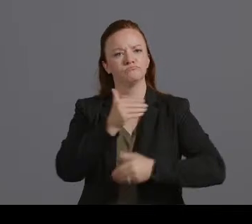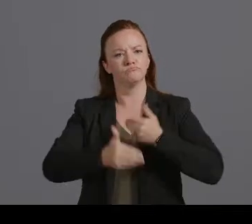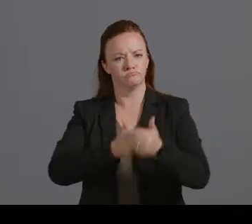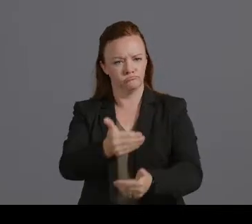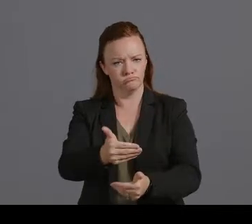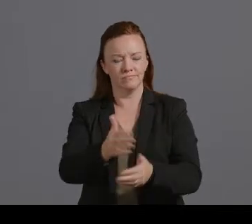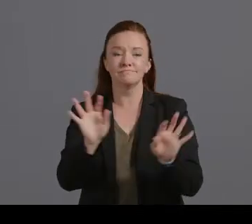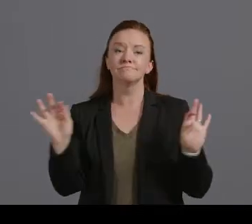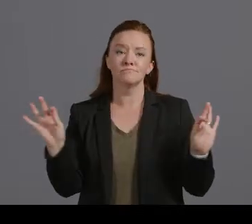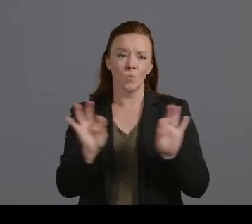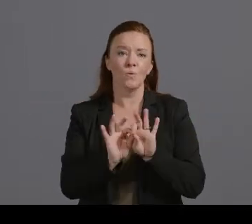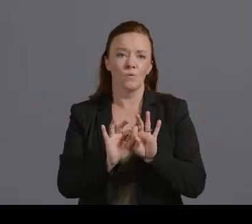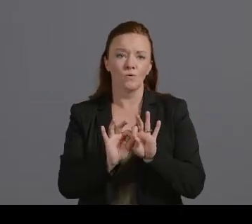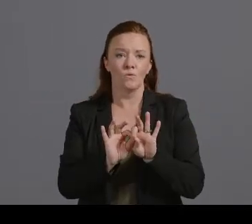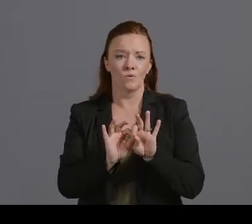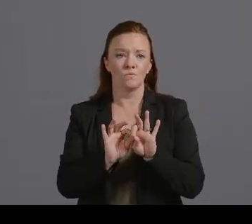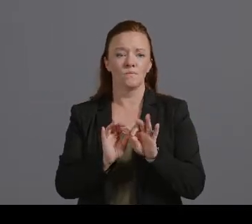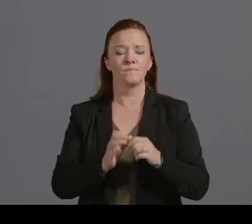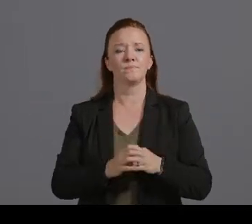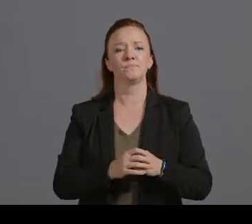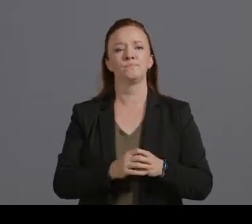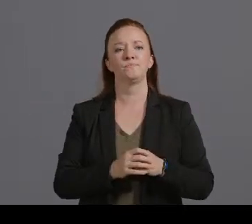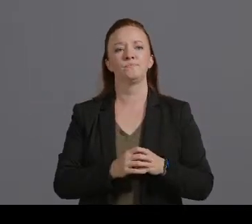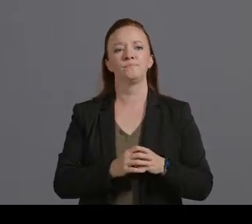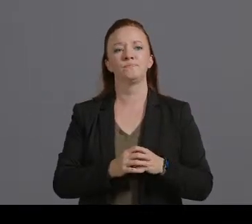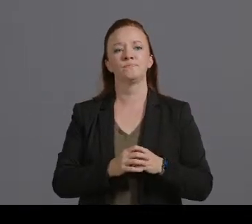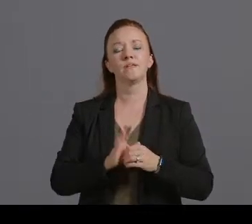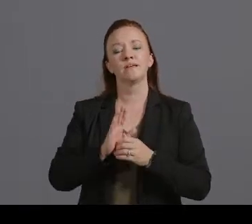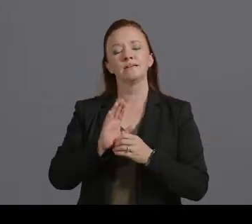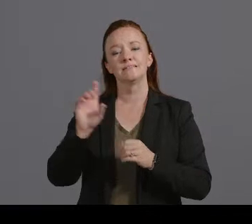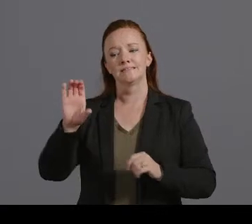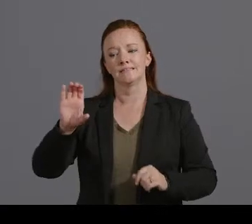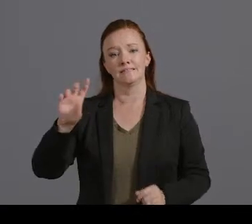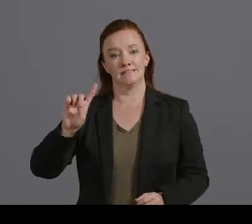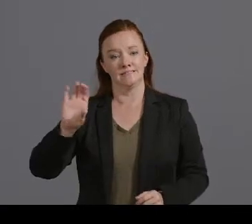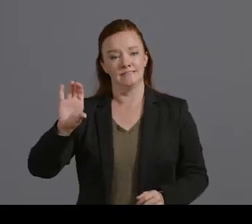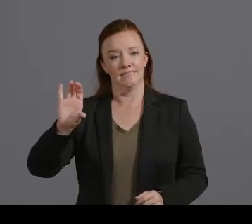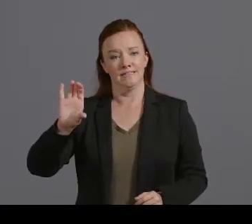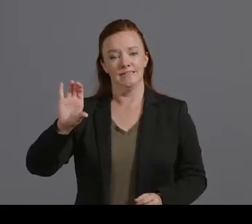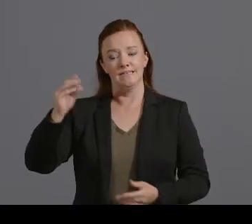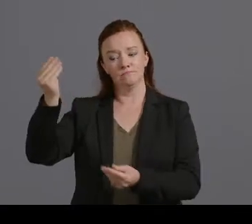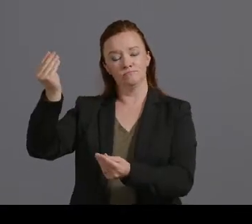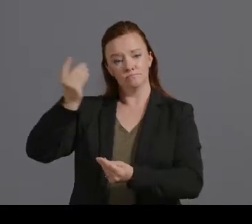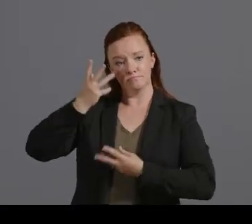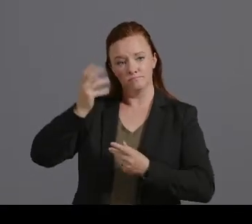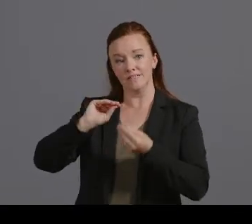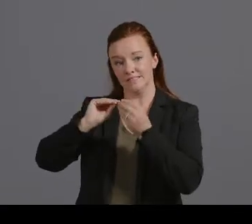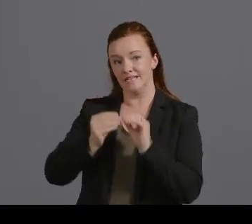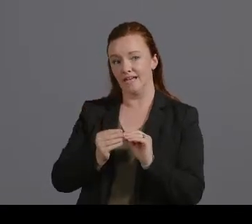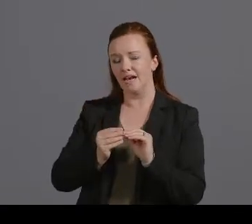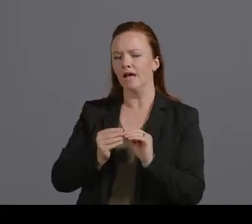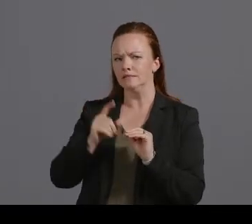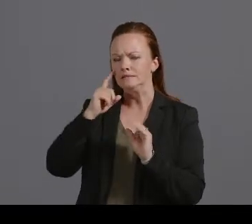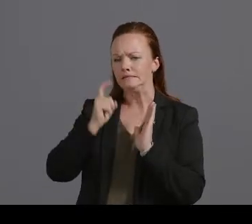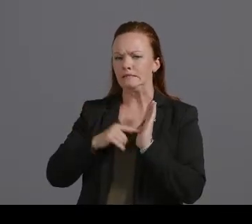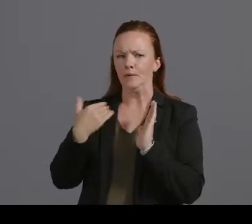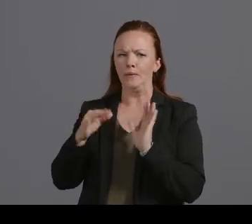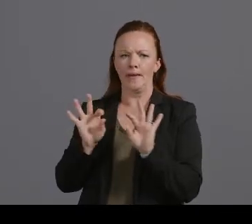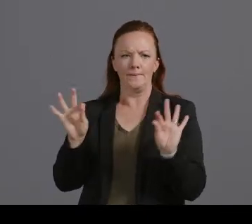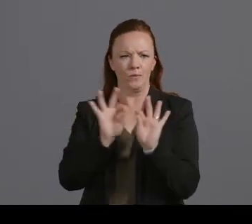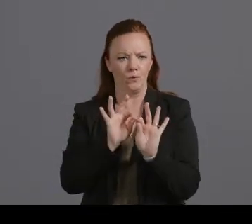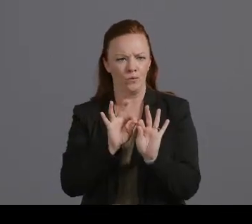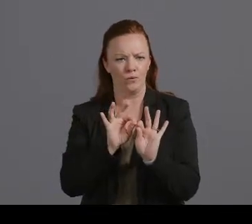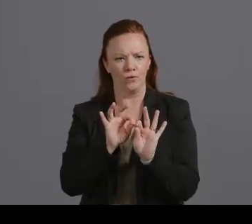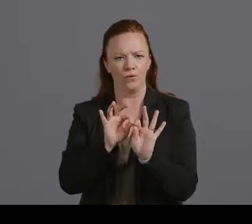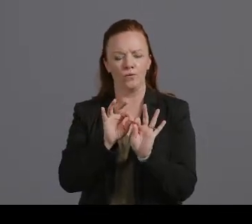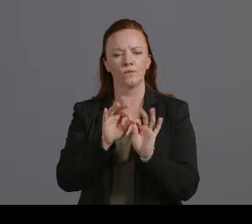is really important as we look at data that was presented by the Centers for Disease Control and Prevention. So we know that your risk